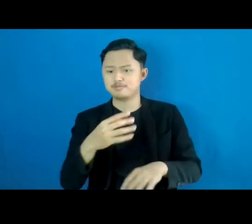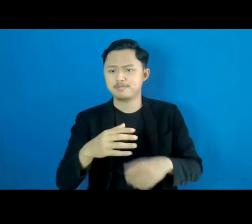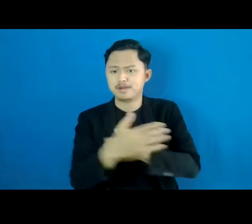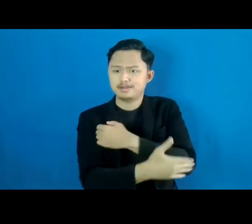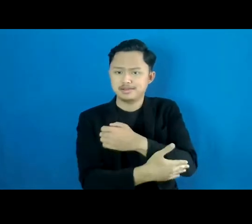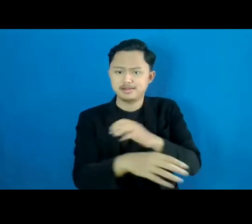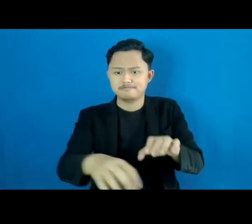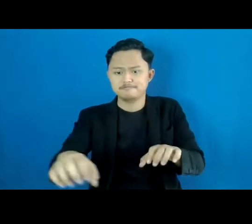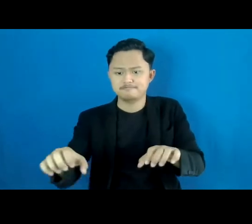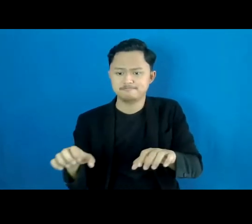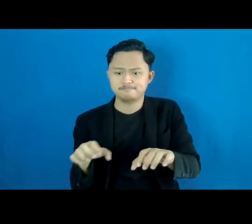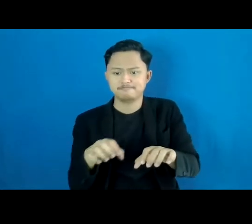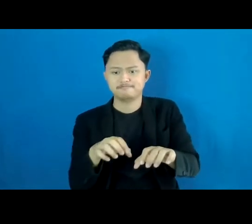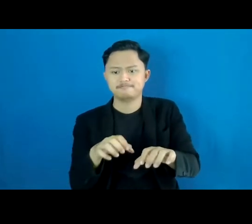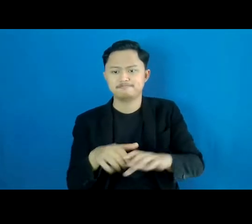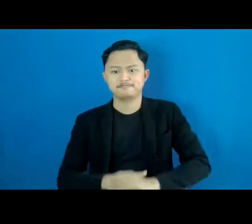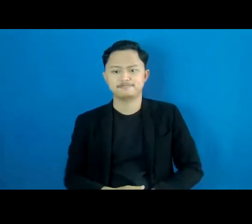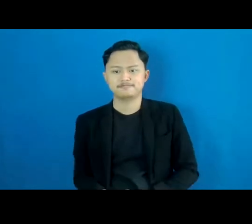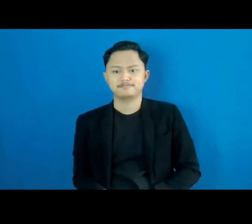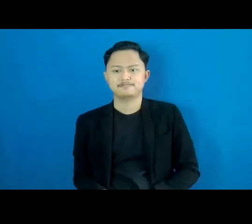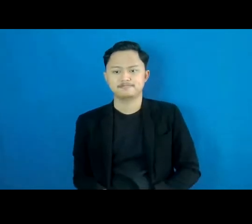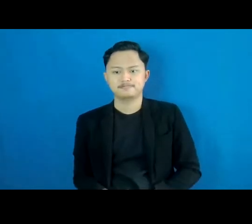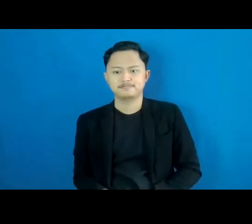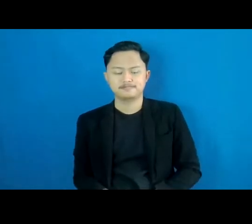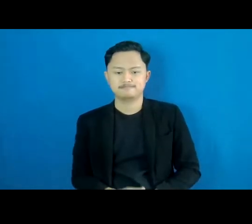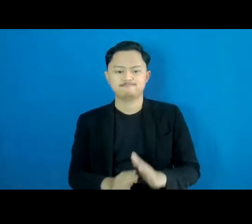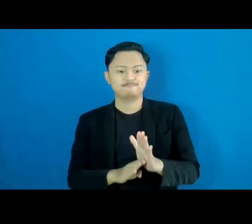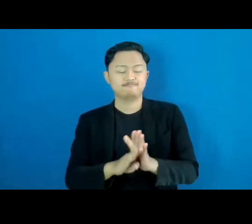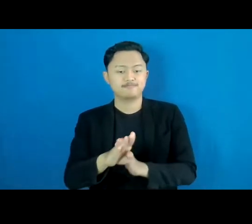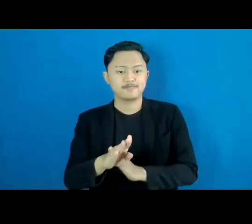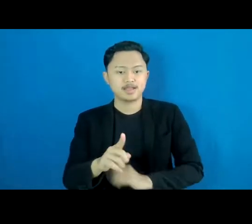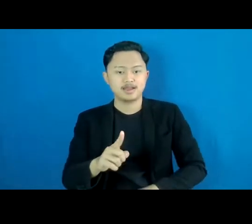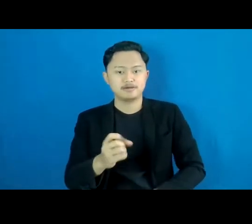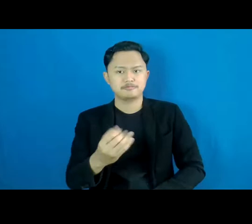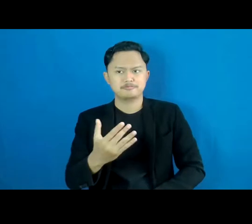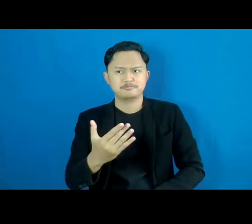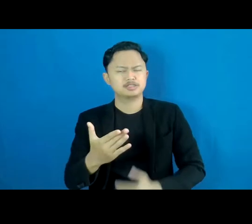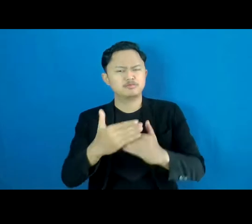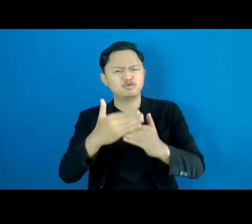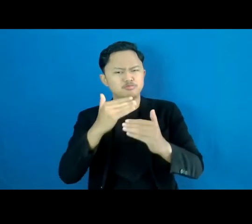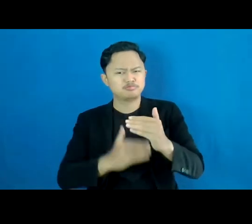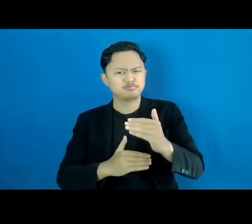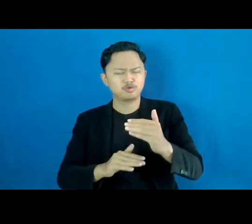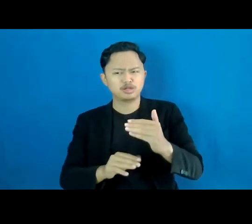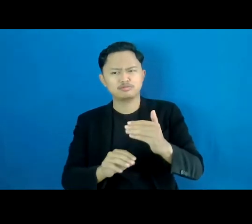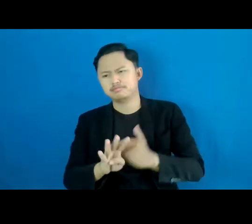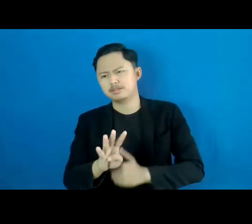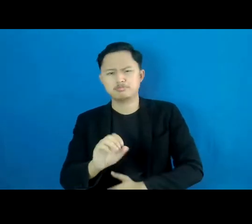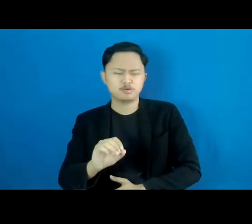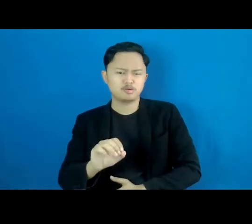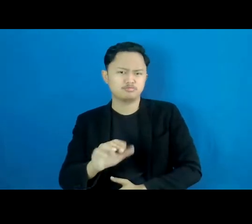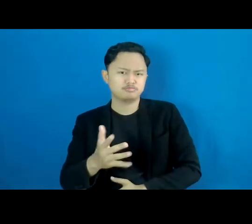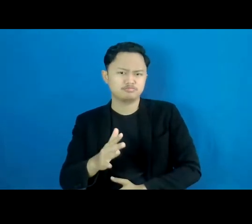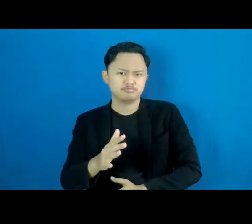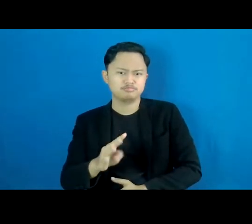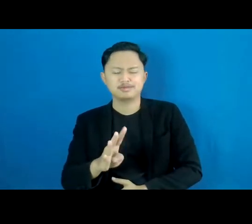total number of STUs that we have deployed are under deployment will be around 20, not 40. 40